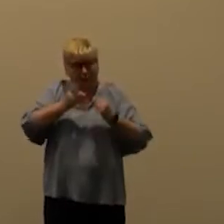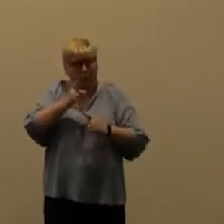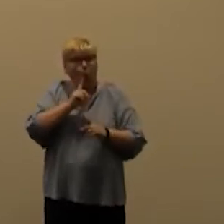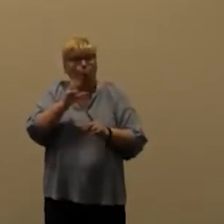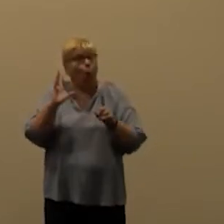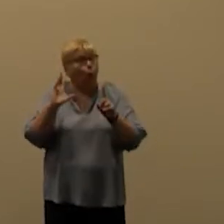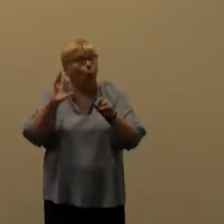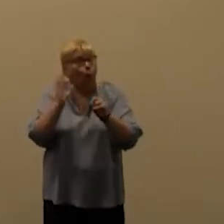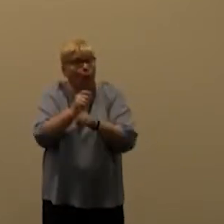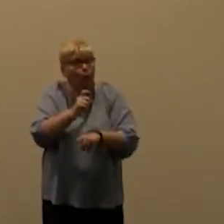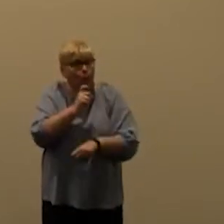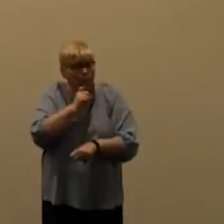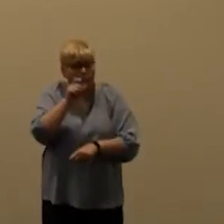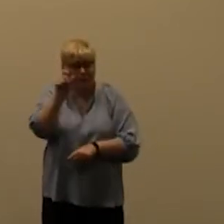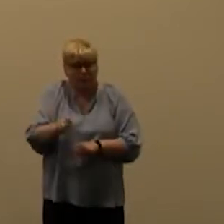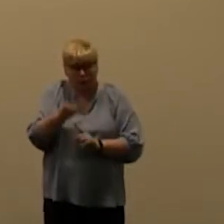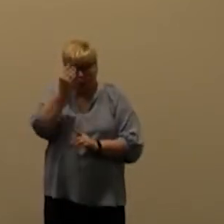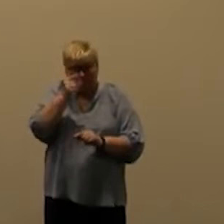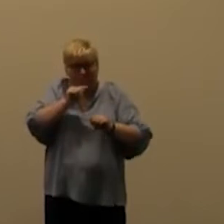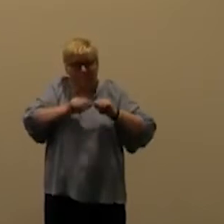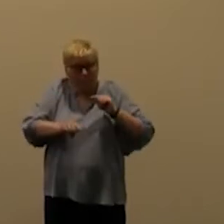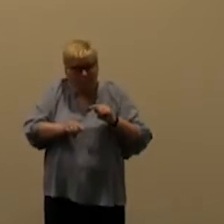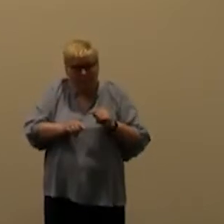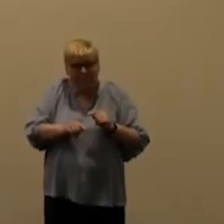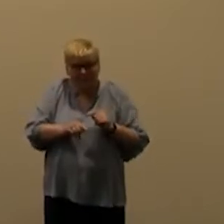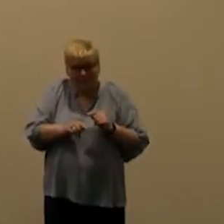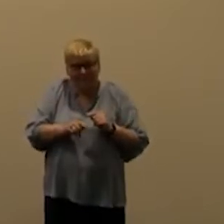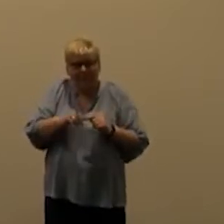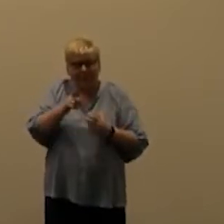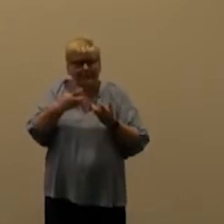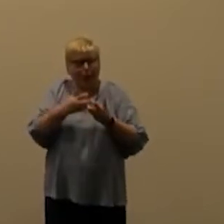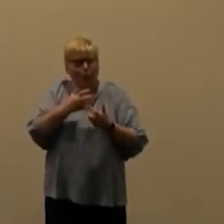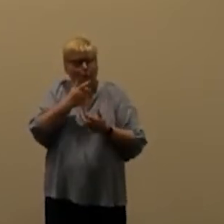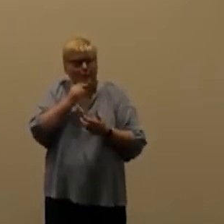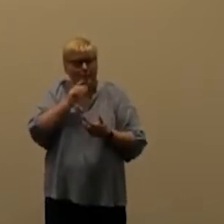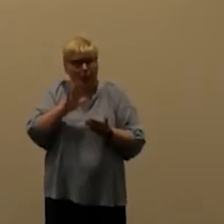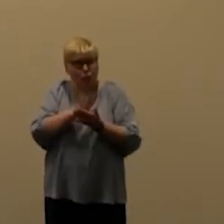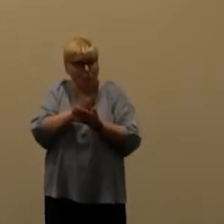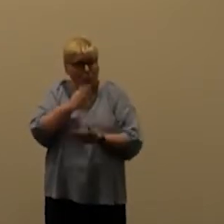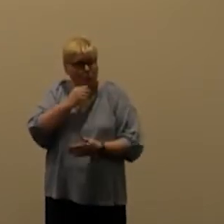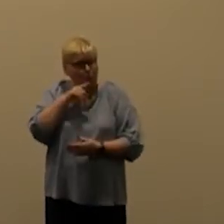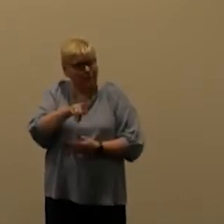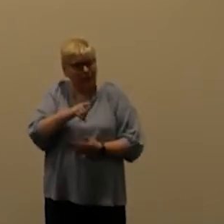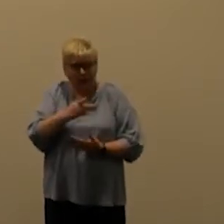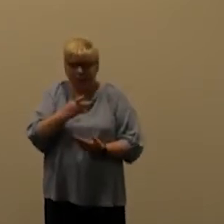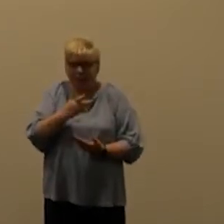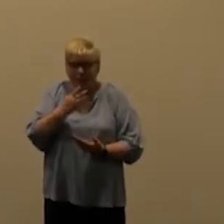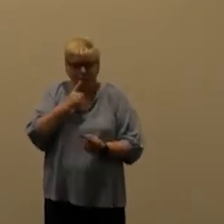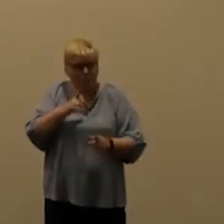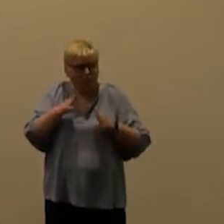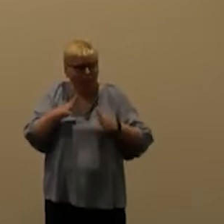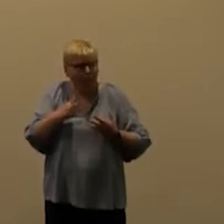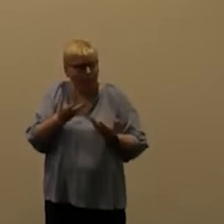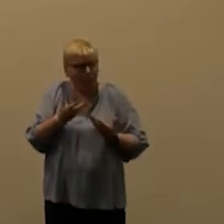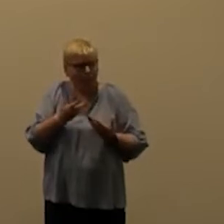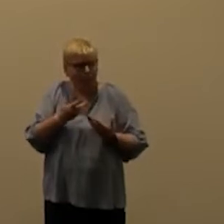the person who learned the most. And it's amazing how people enjoy using that technique in a learning